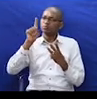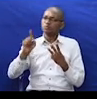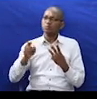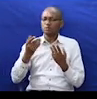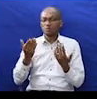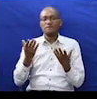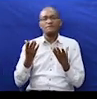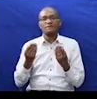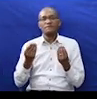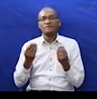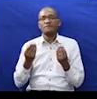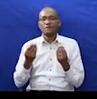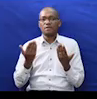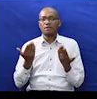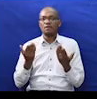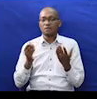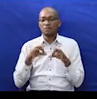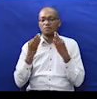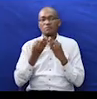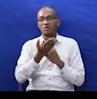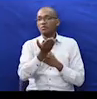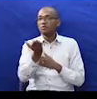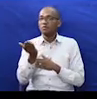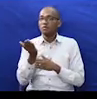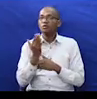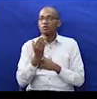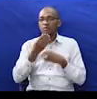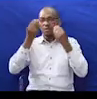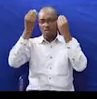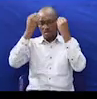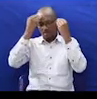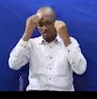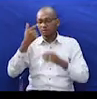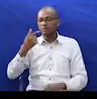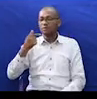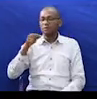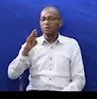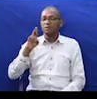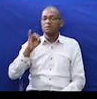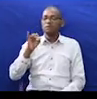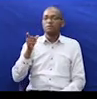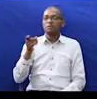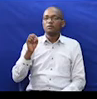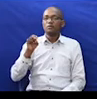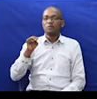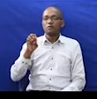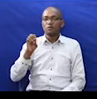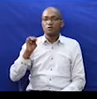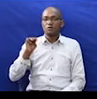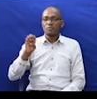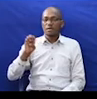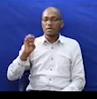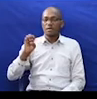familiar for those students who are dealing with the trigonometry. And by today, I think make sure that simple you can answer